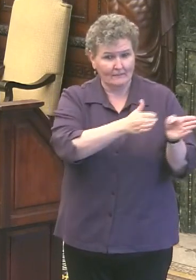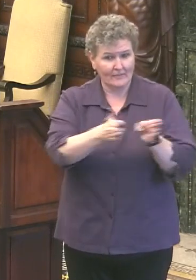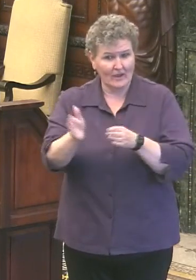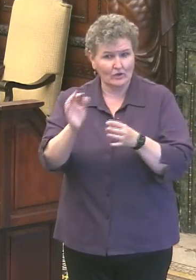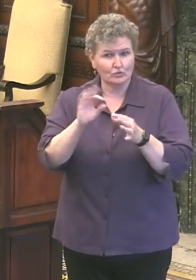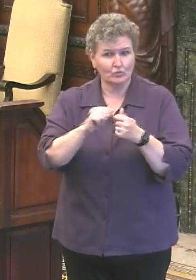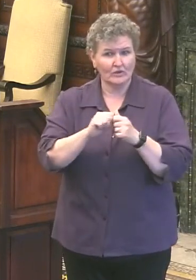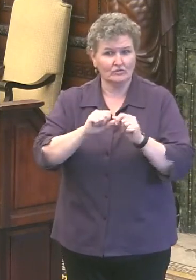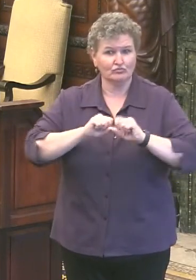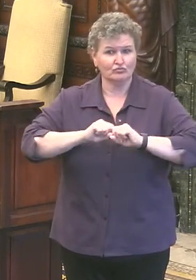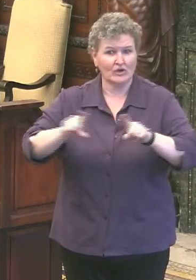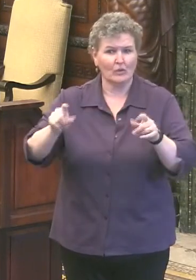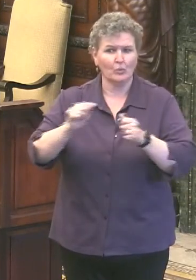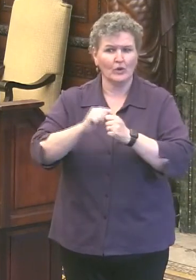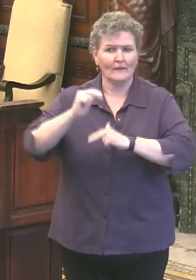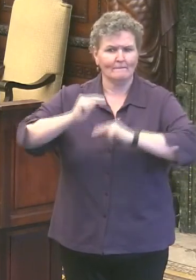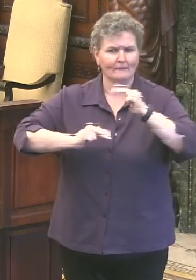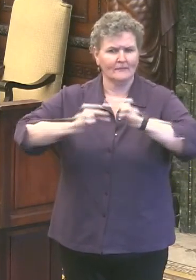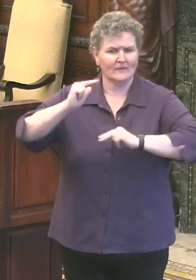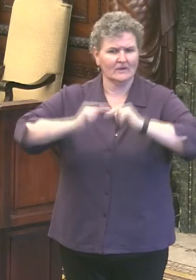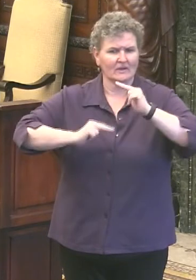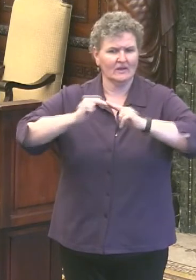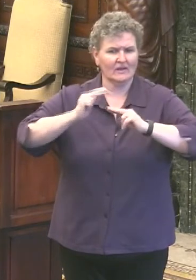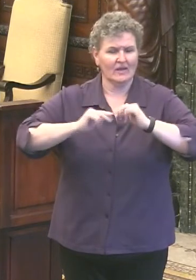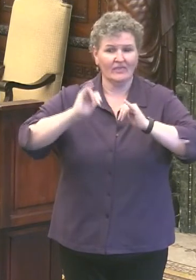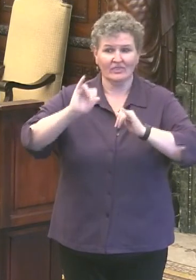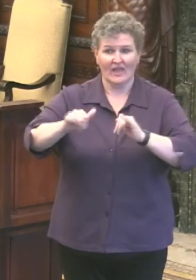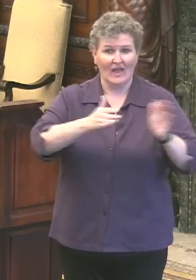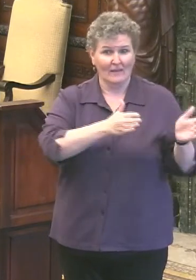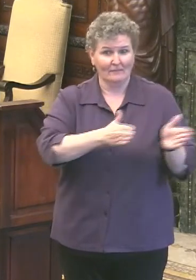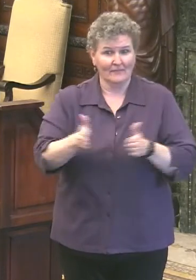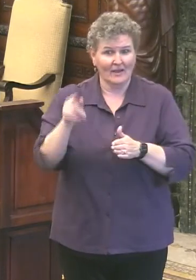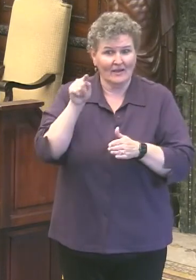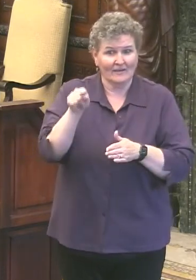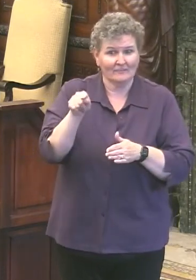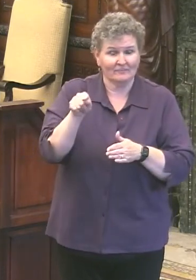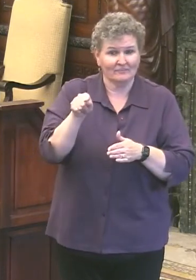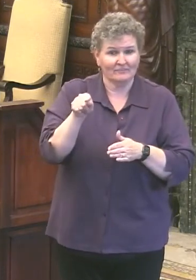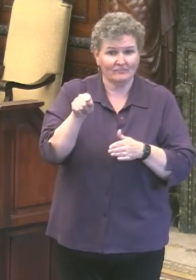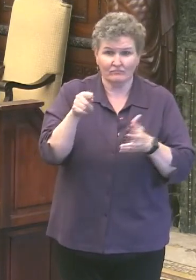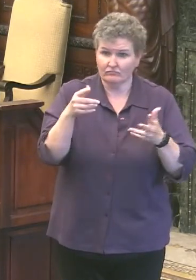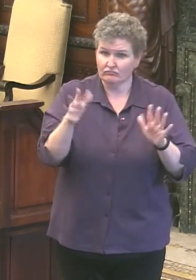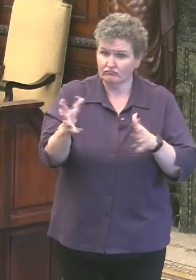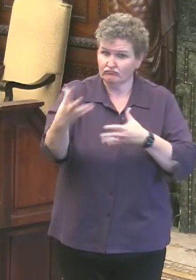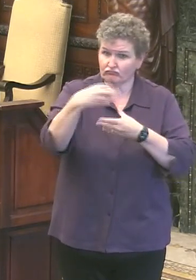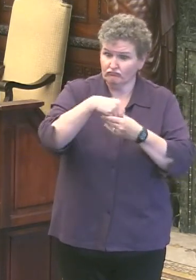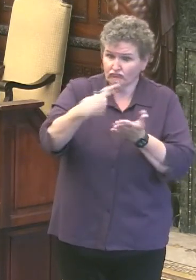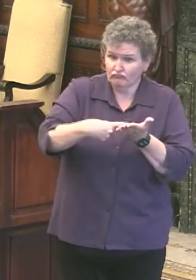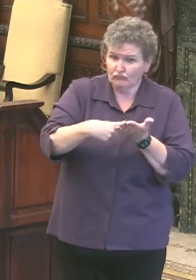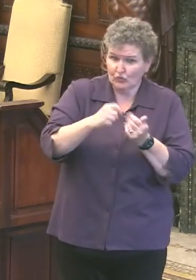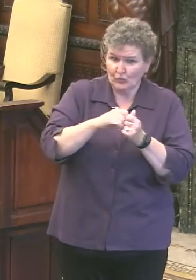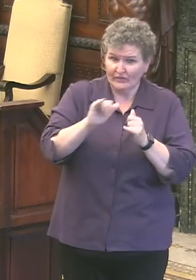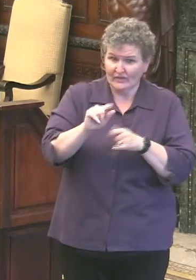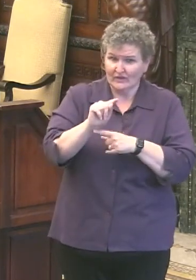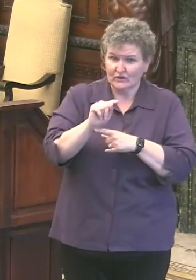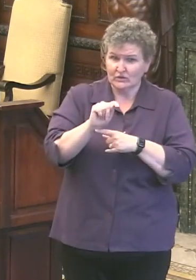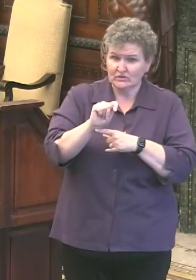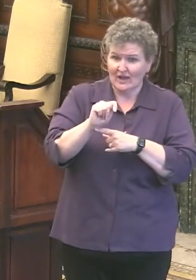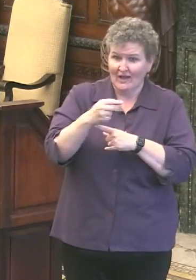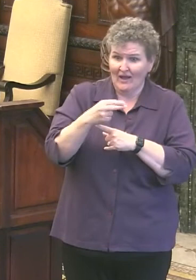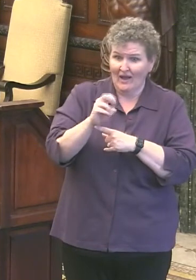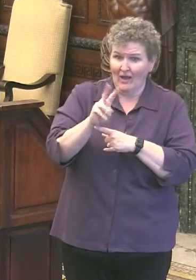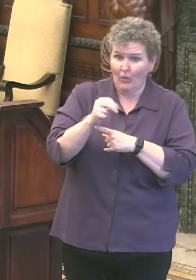the buildings. Will you roll that into your current town hall series, or will that be something that is a separate